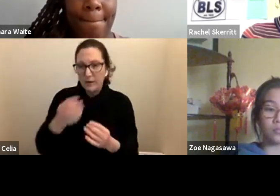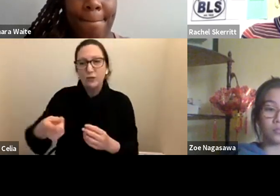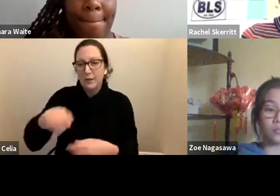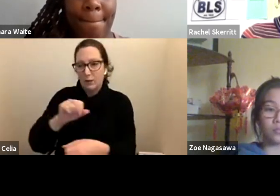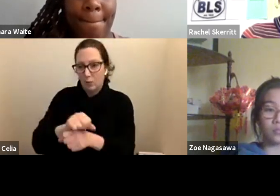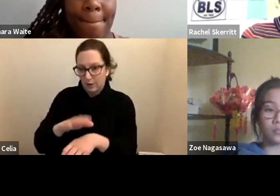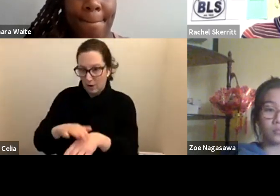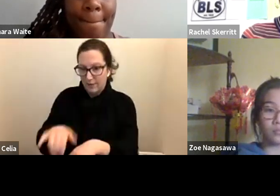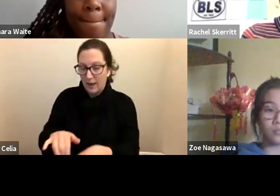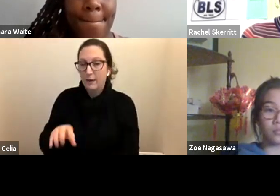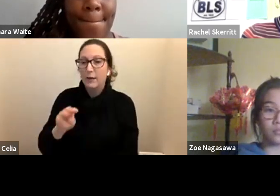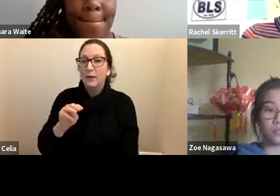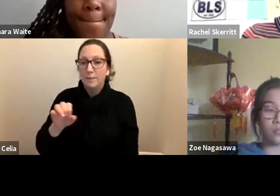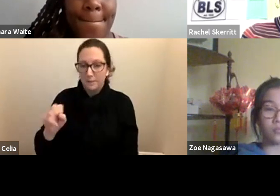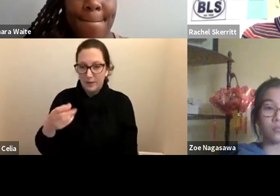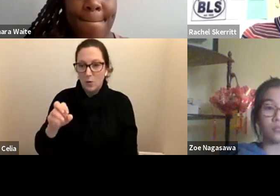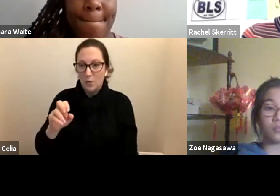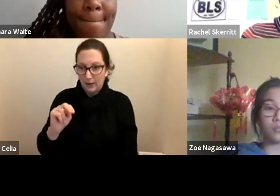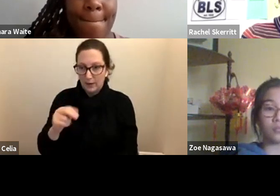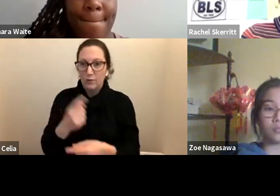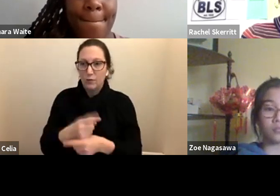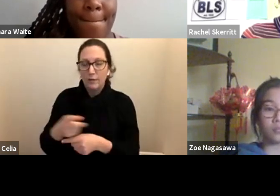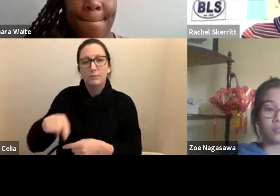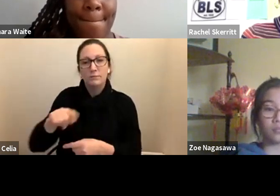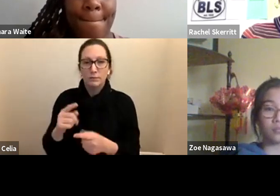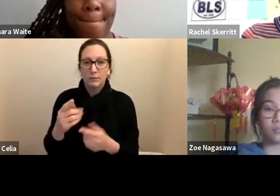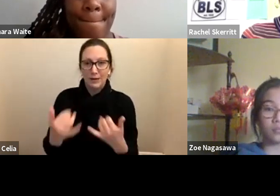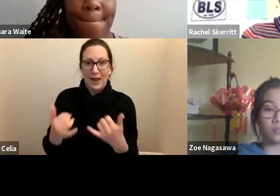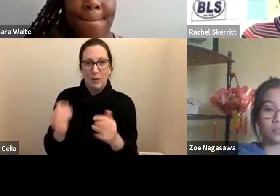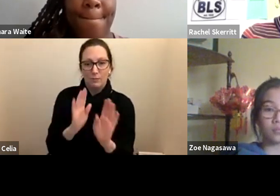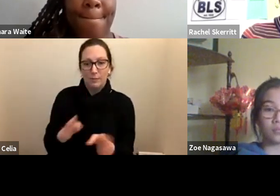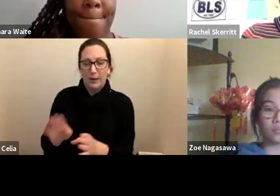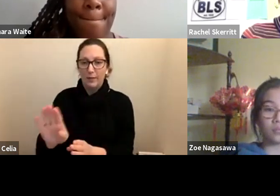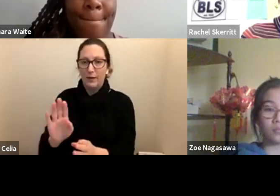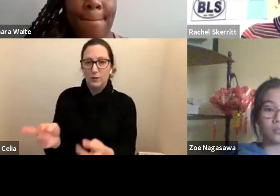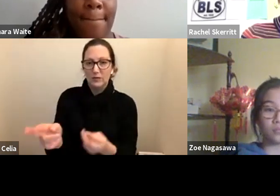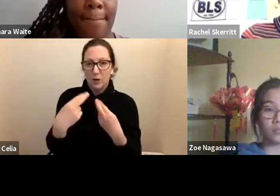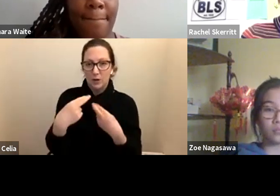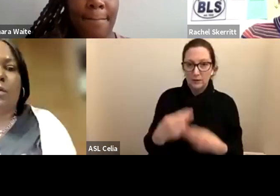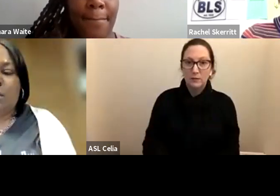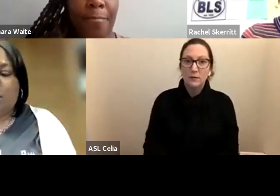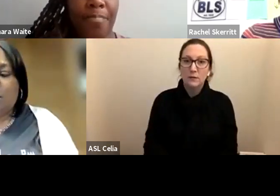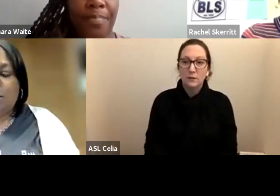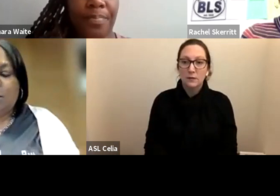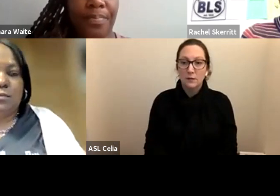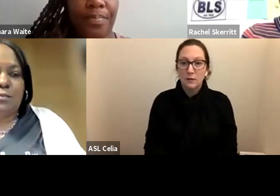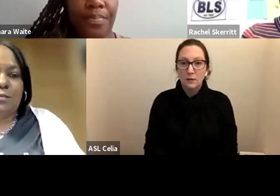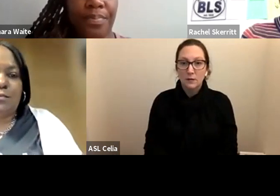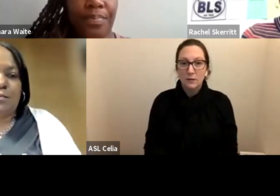had a brief conversation and they're working on preparing responses. good, good. So